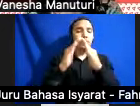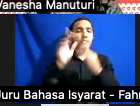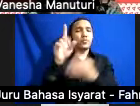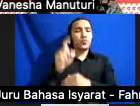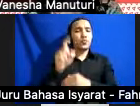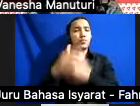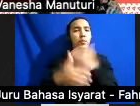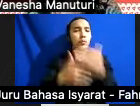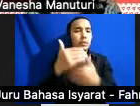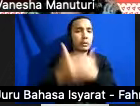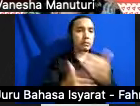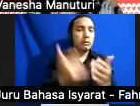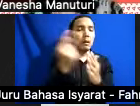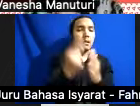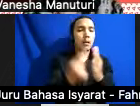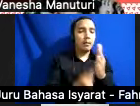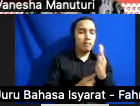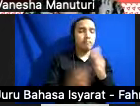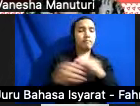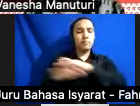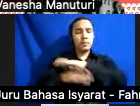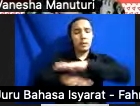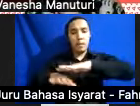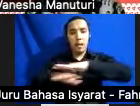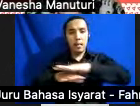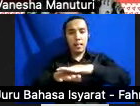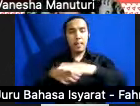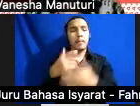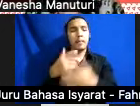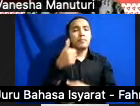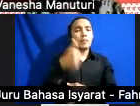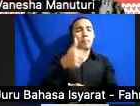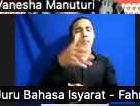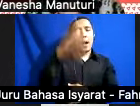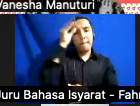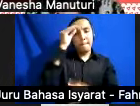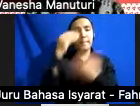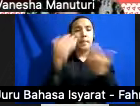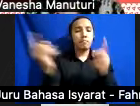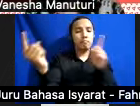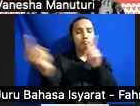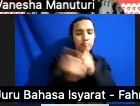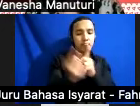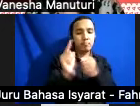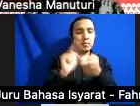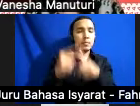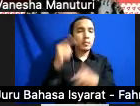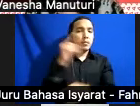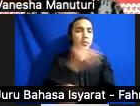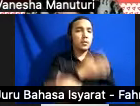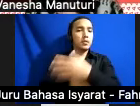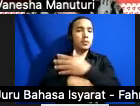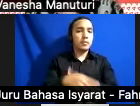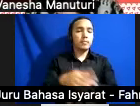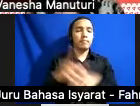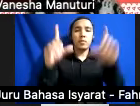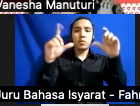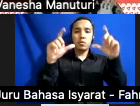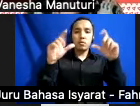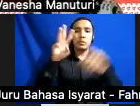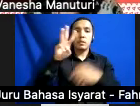the service that they provide, they would understand the SOPs required to provide service to our friends with disability.